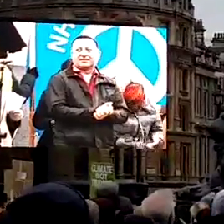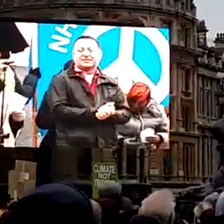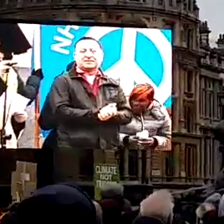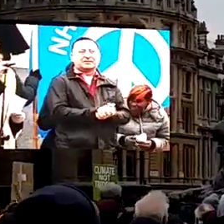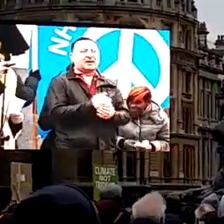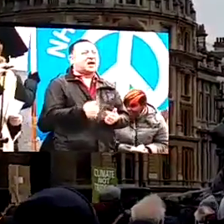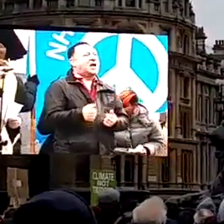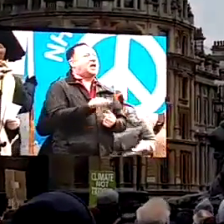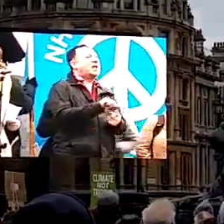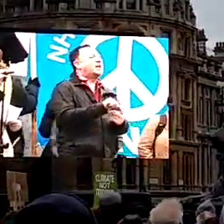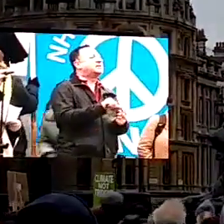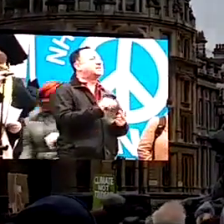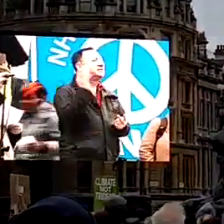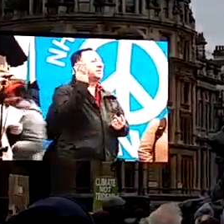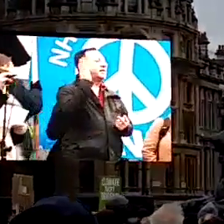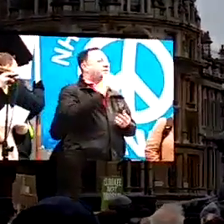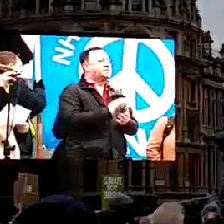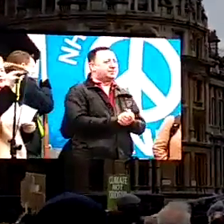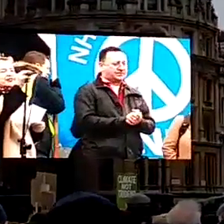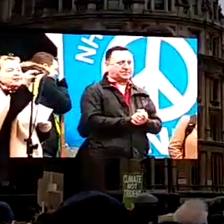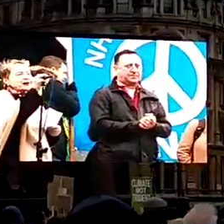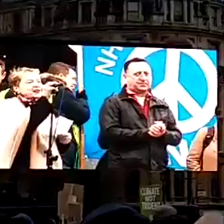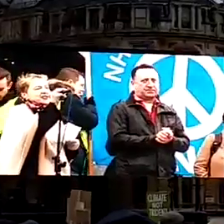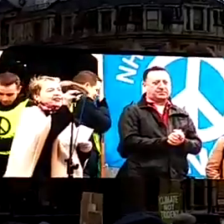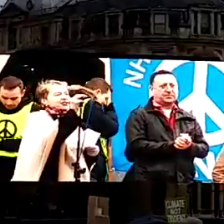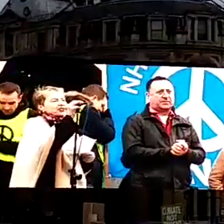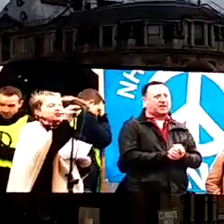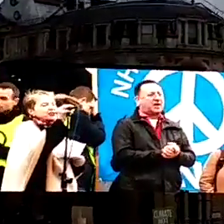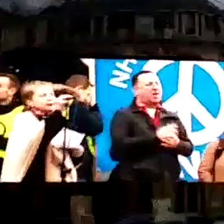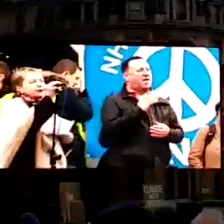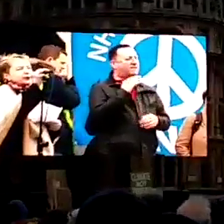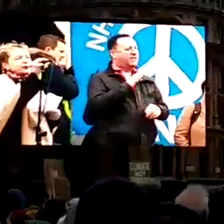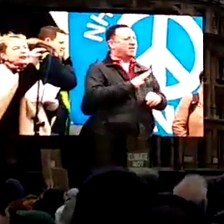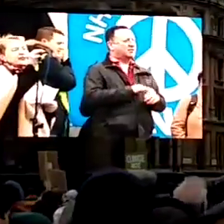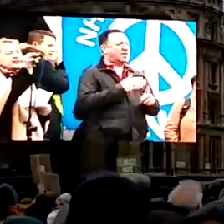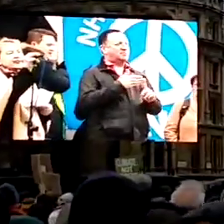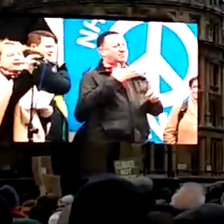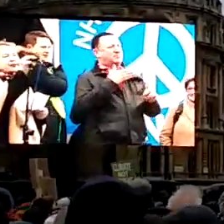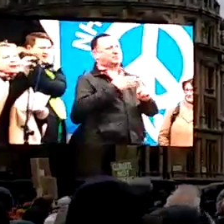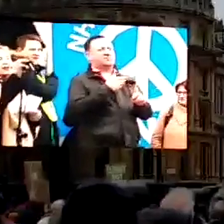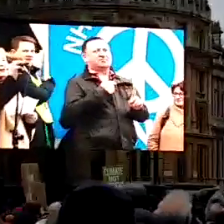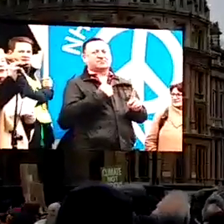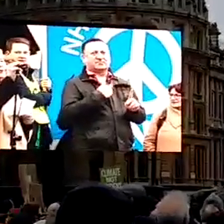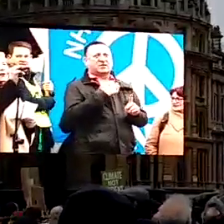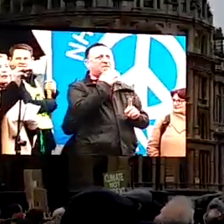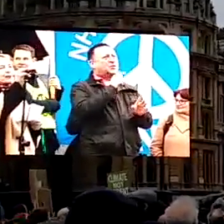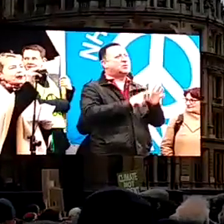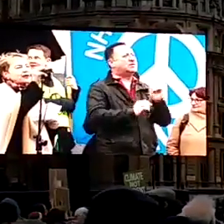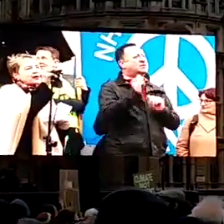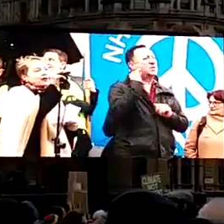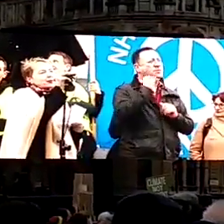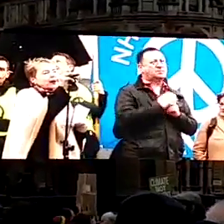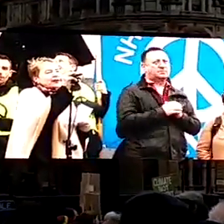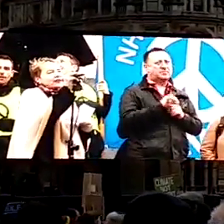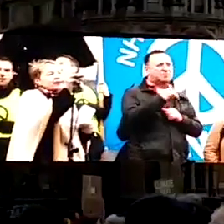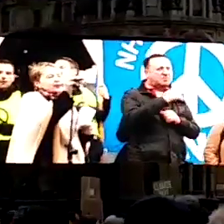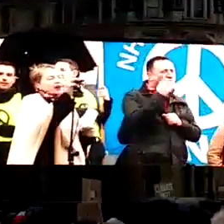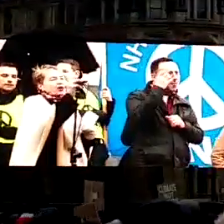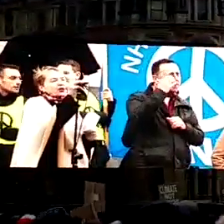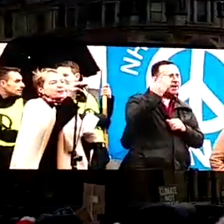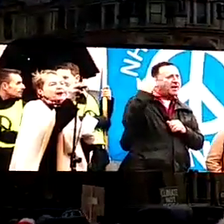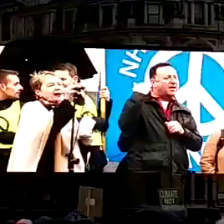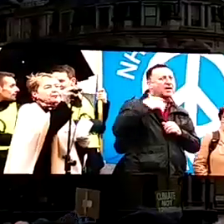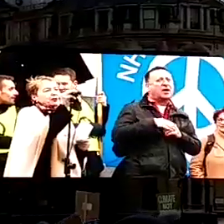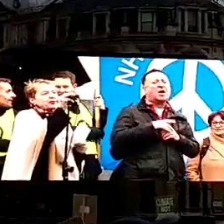Our next speaker first came to my attention just a few years ago. You may remember when